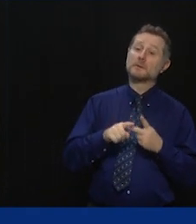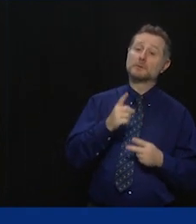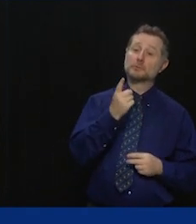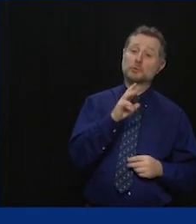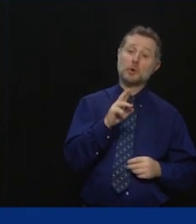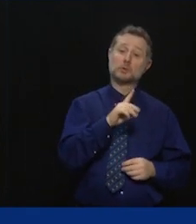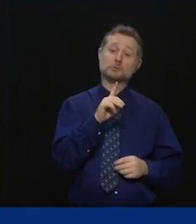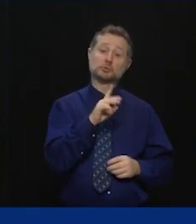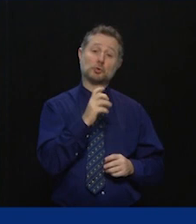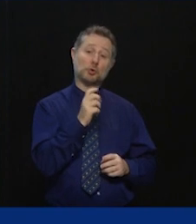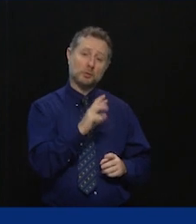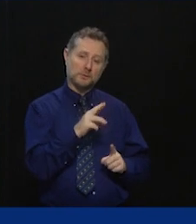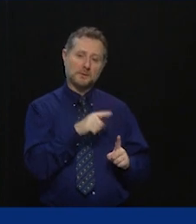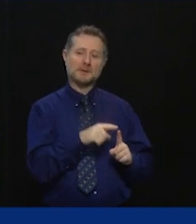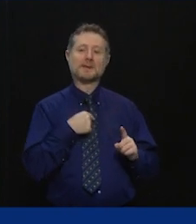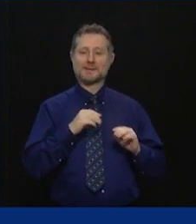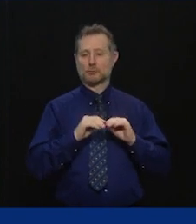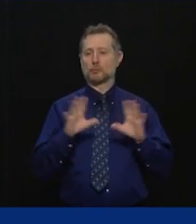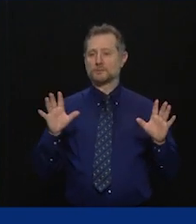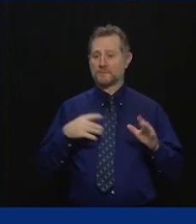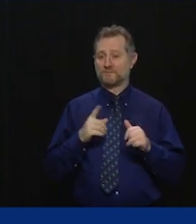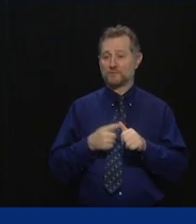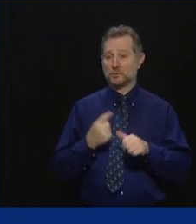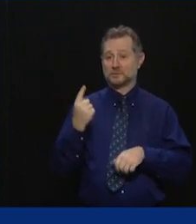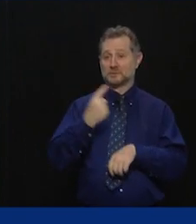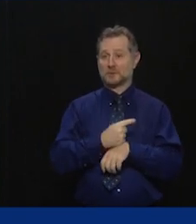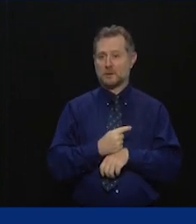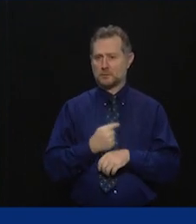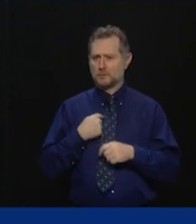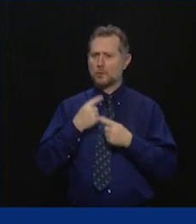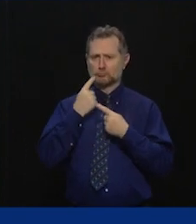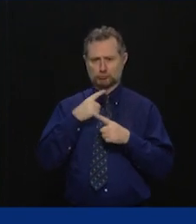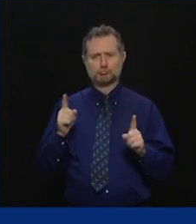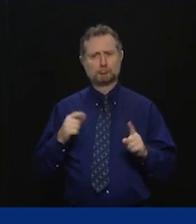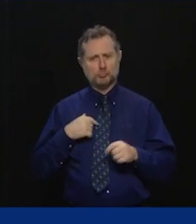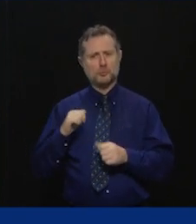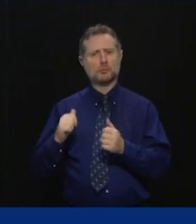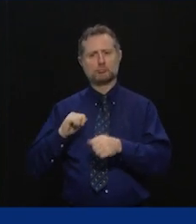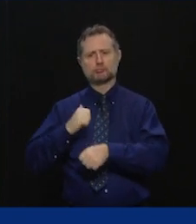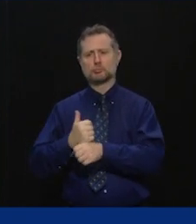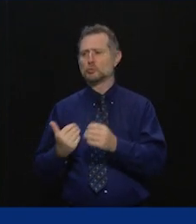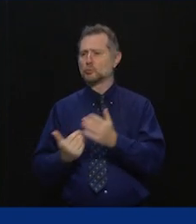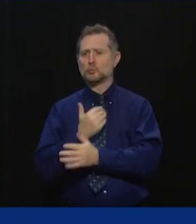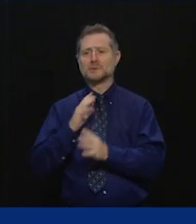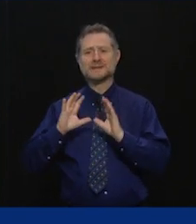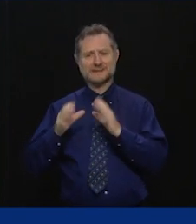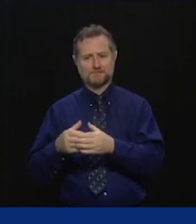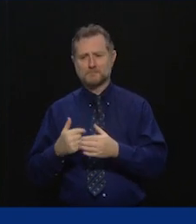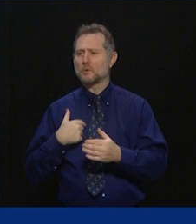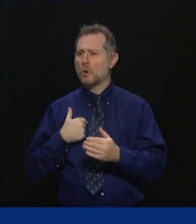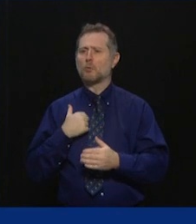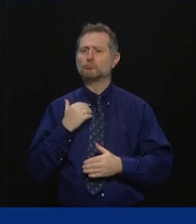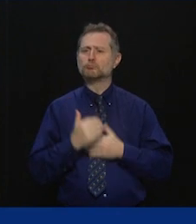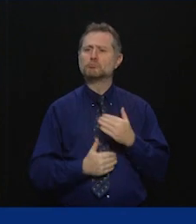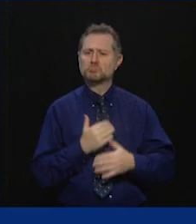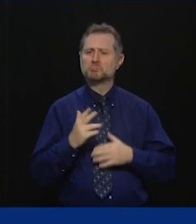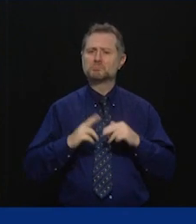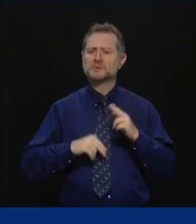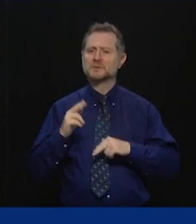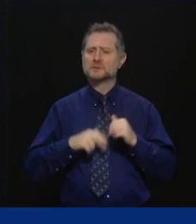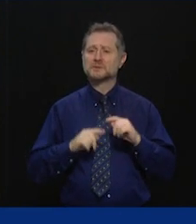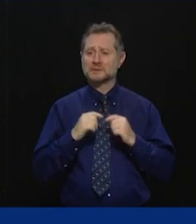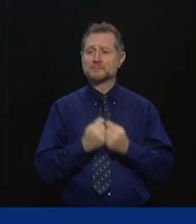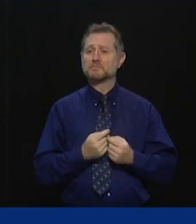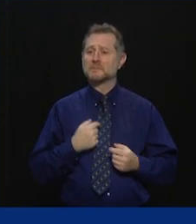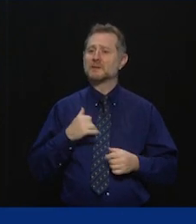on my first day in office that I'll be looking to build a new team, and I am building that team. I'm just taking some time to build that team,